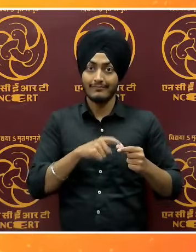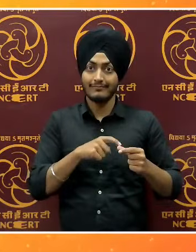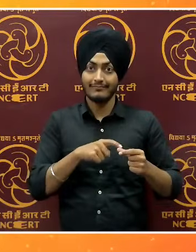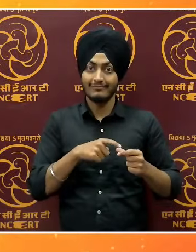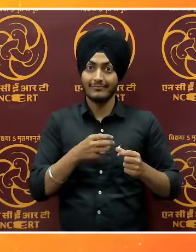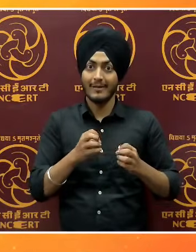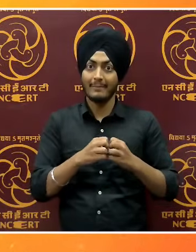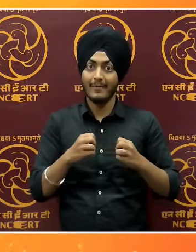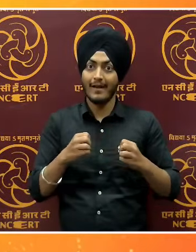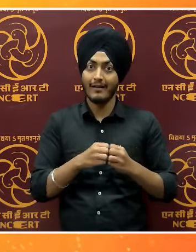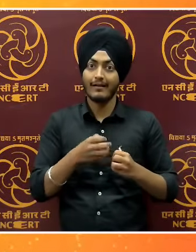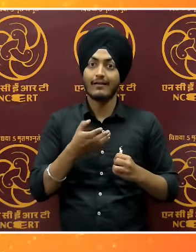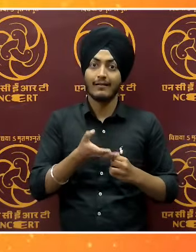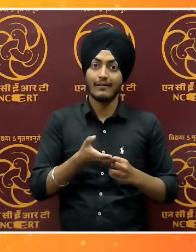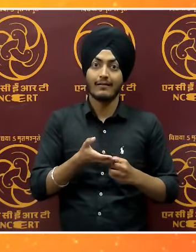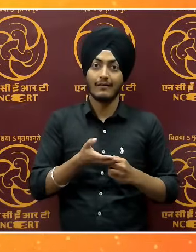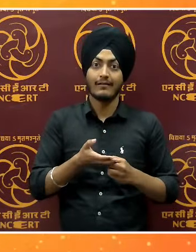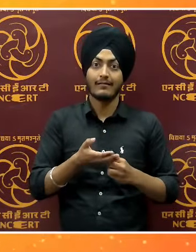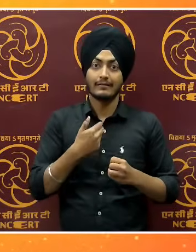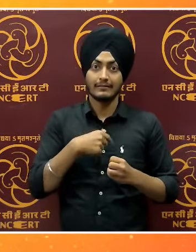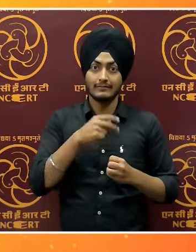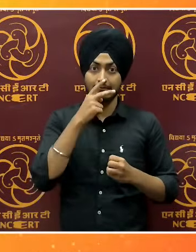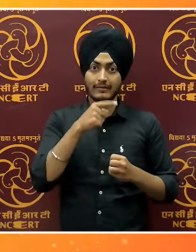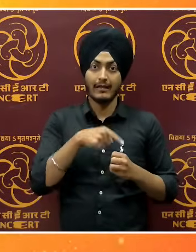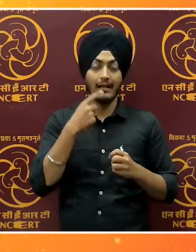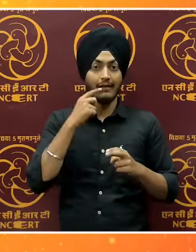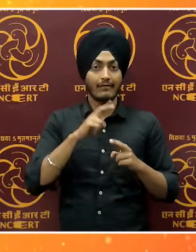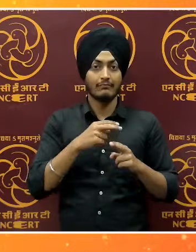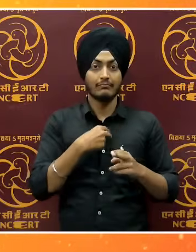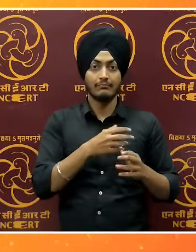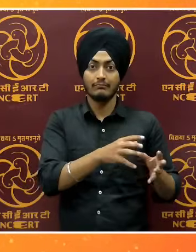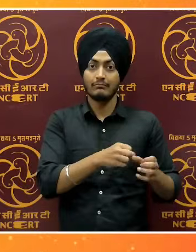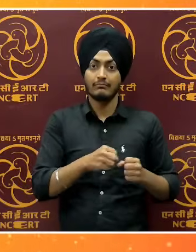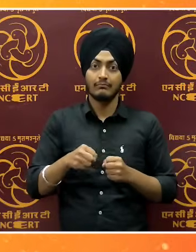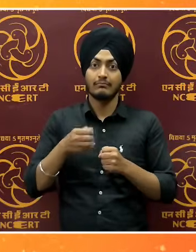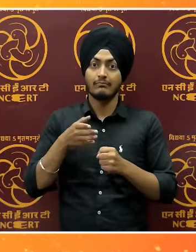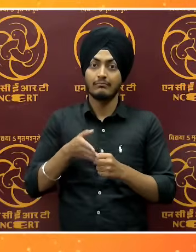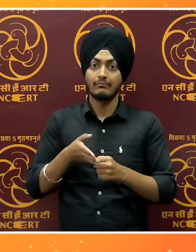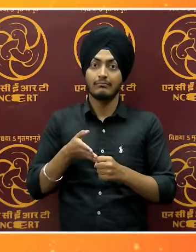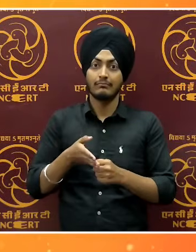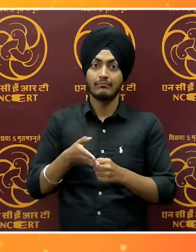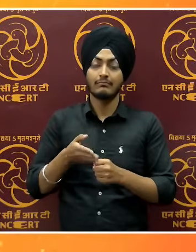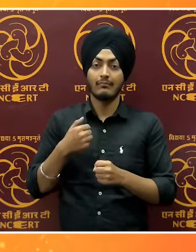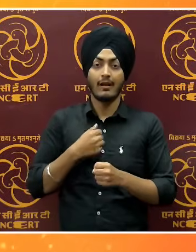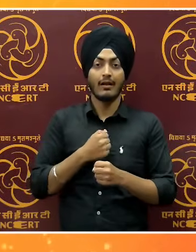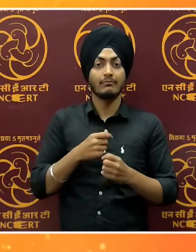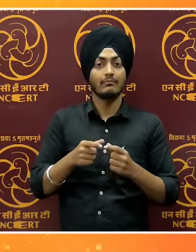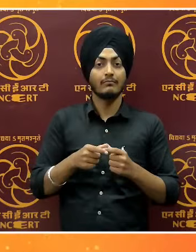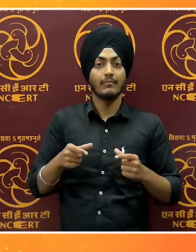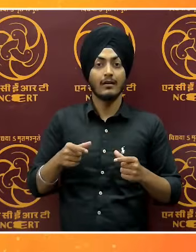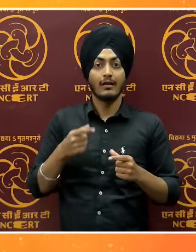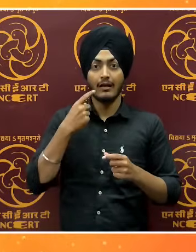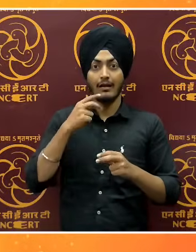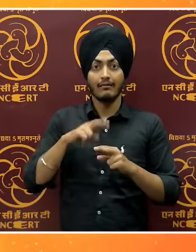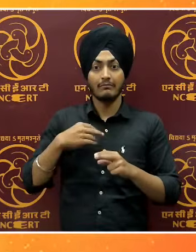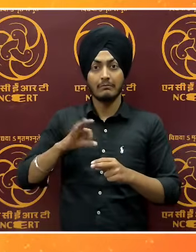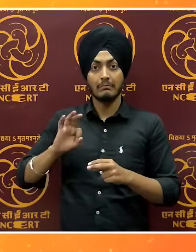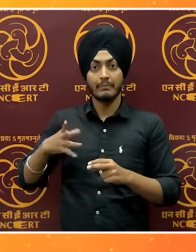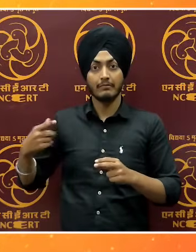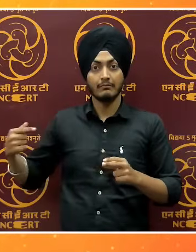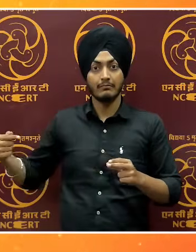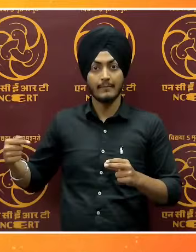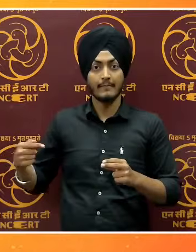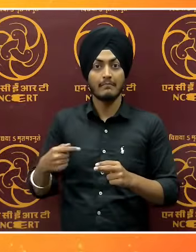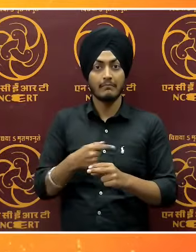studied just now. Yes. If you take a straight conductor and when a current I is passed through